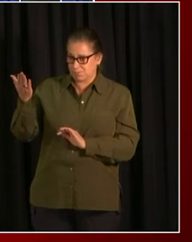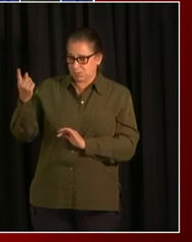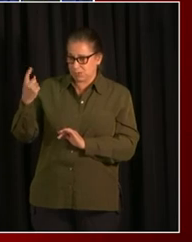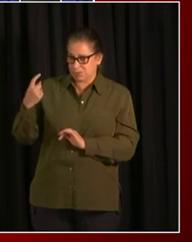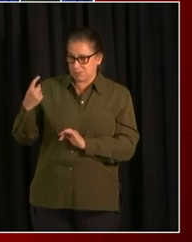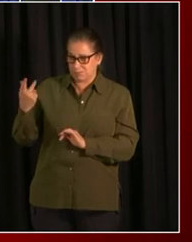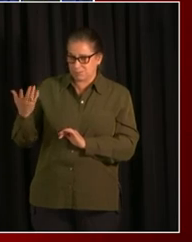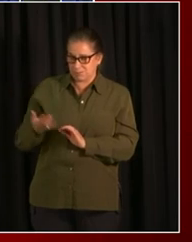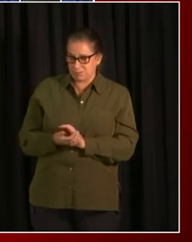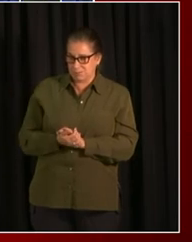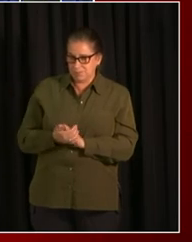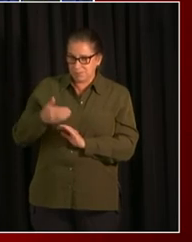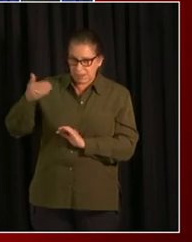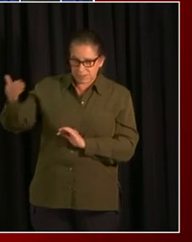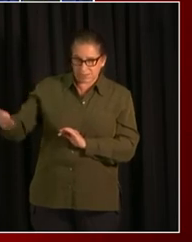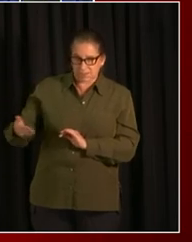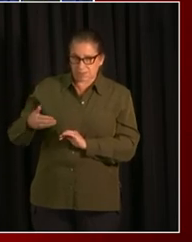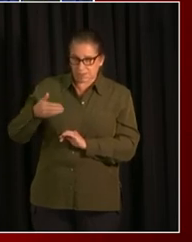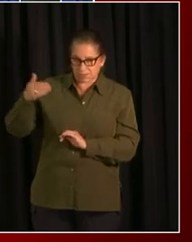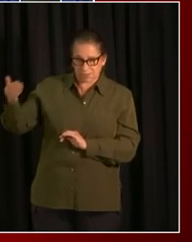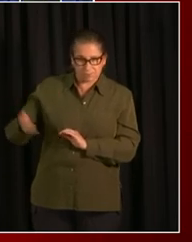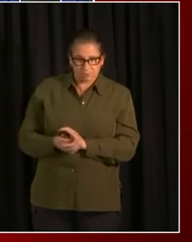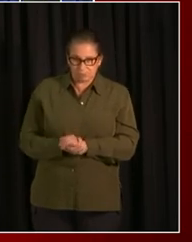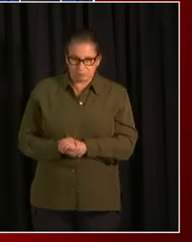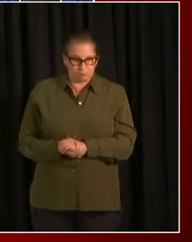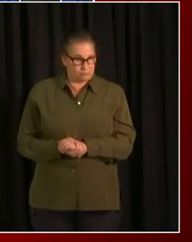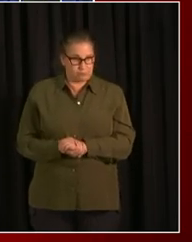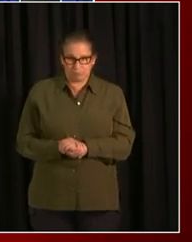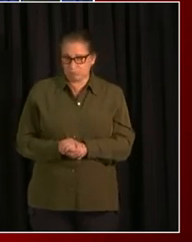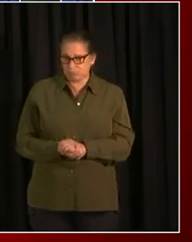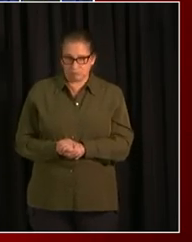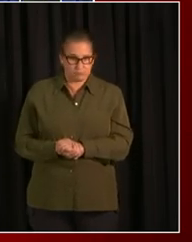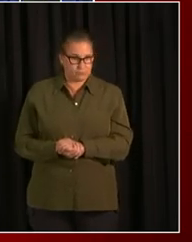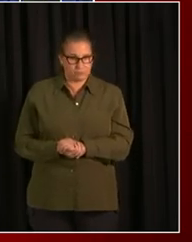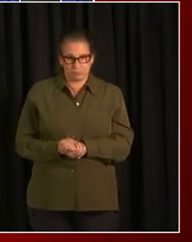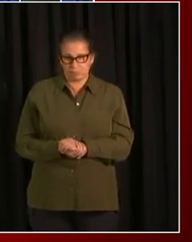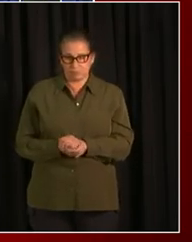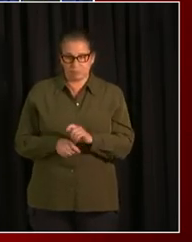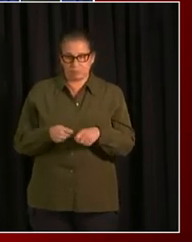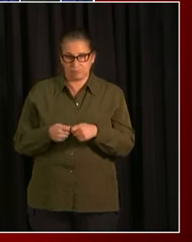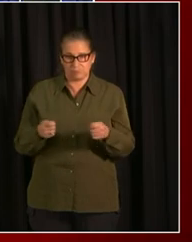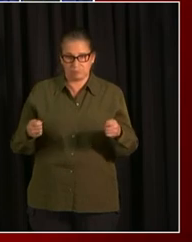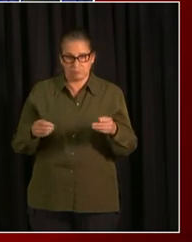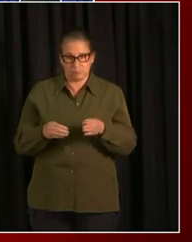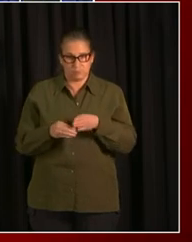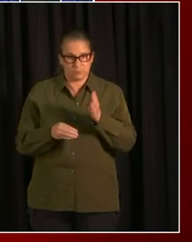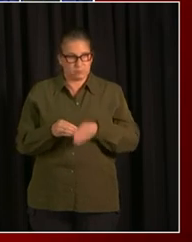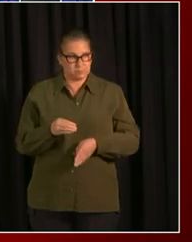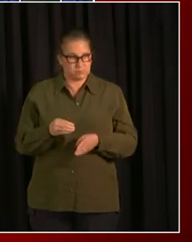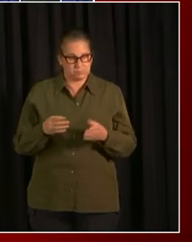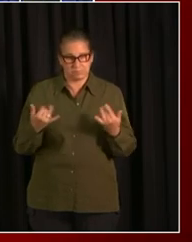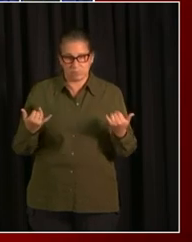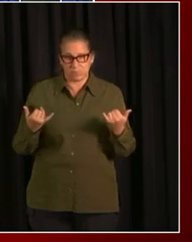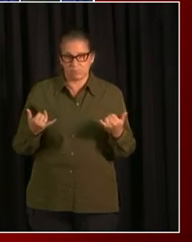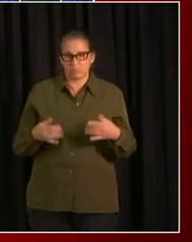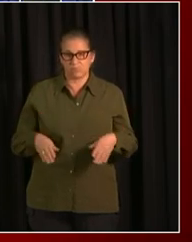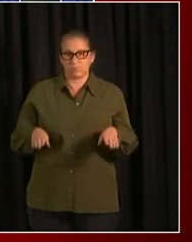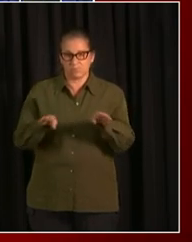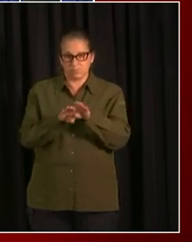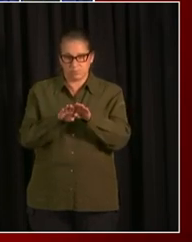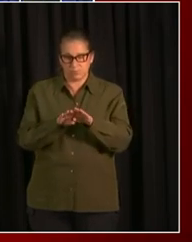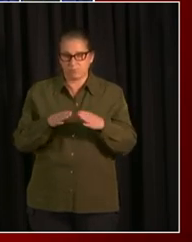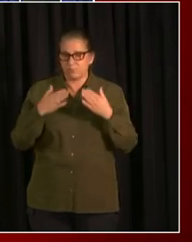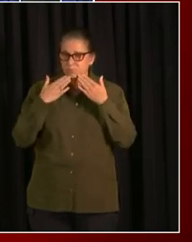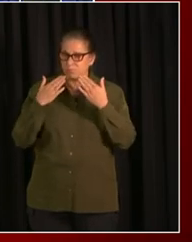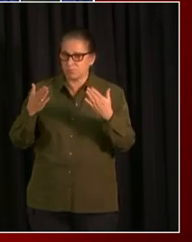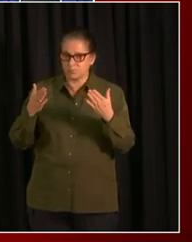the queue. So looks like we're going to finish a little bit earlier this evening than we have in the past,